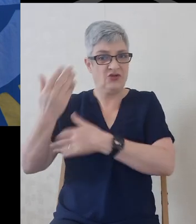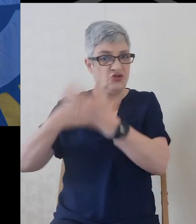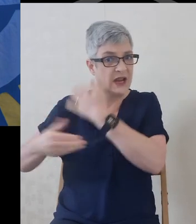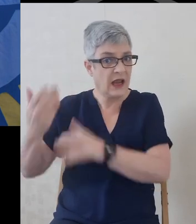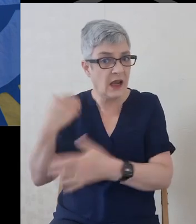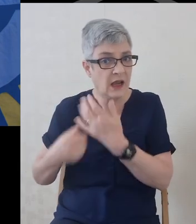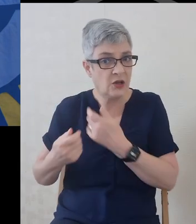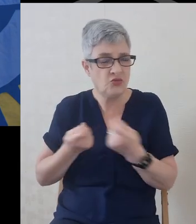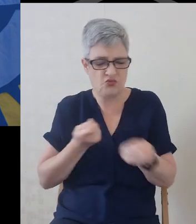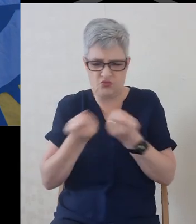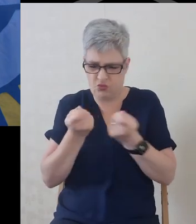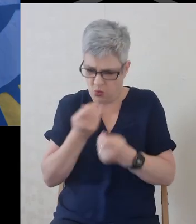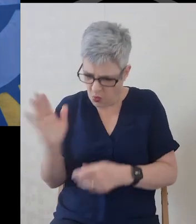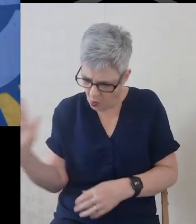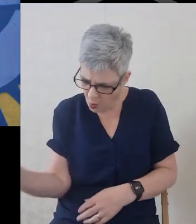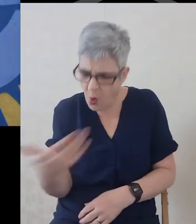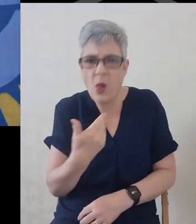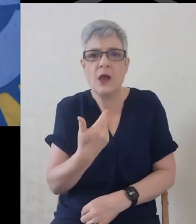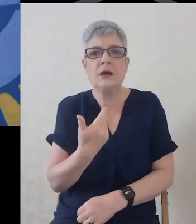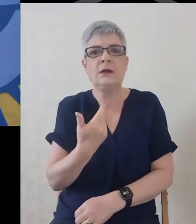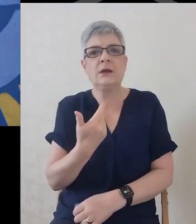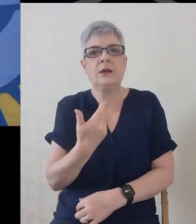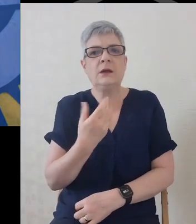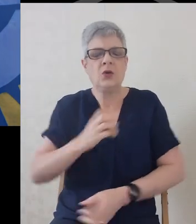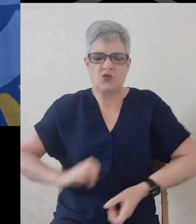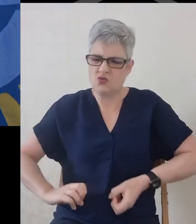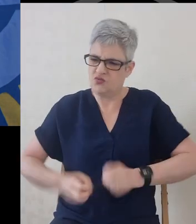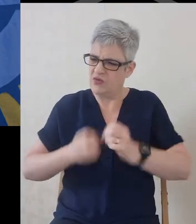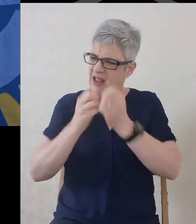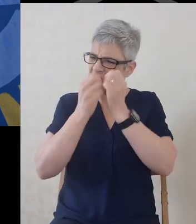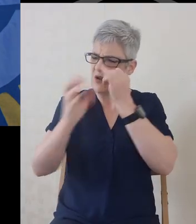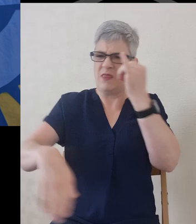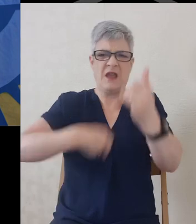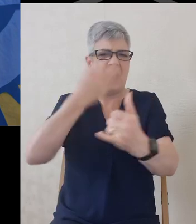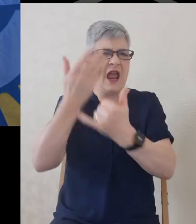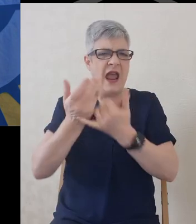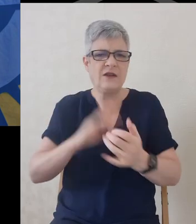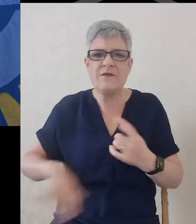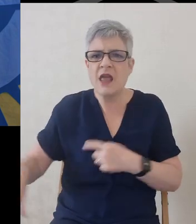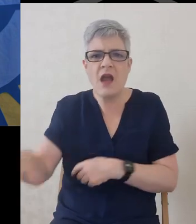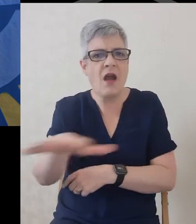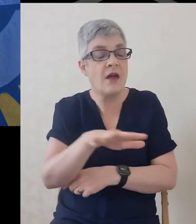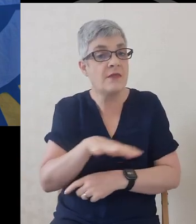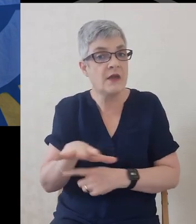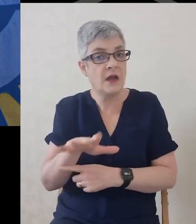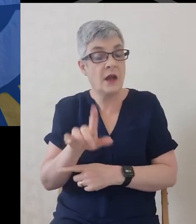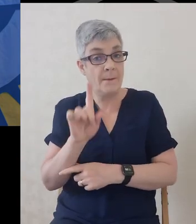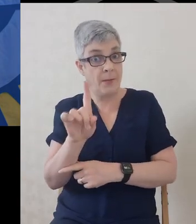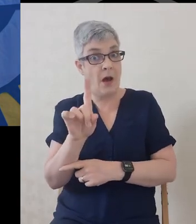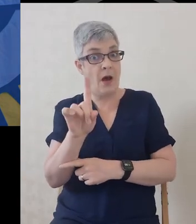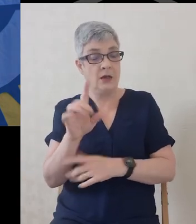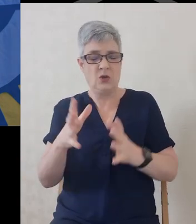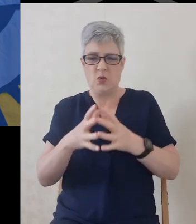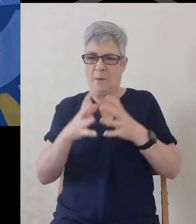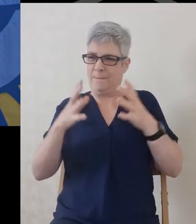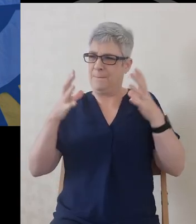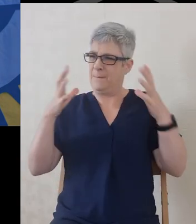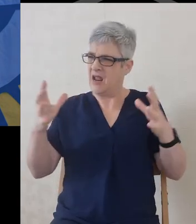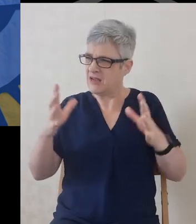rule over all. The creator of the ends of the earth. And you yet so big,